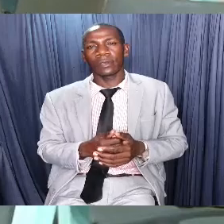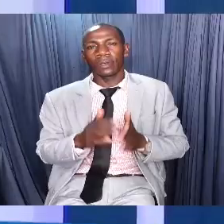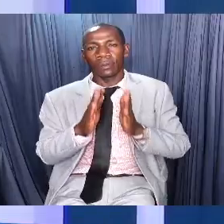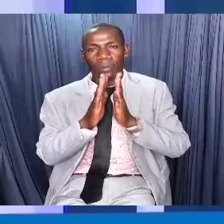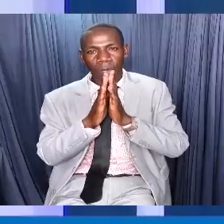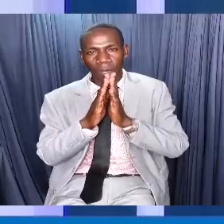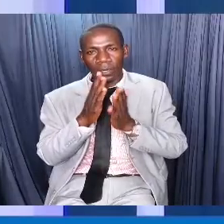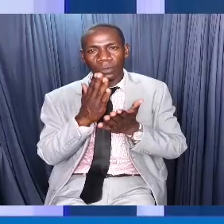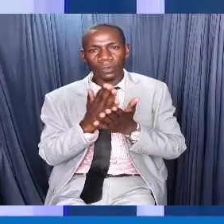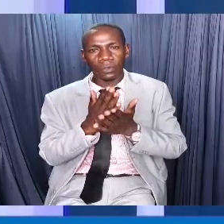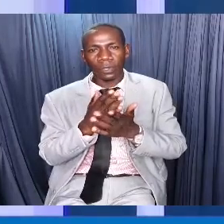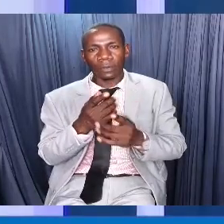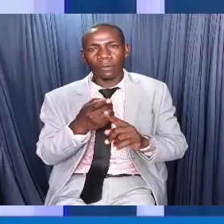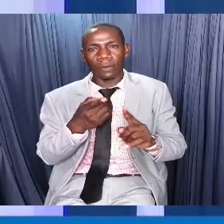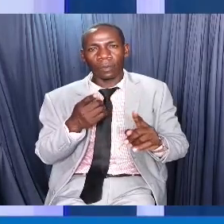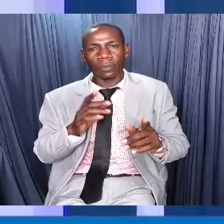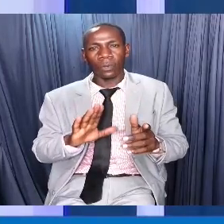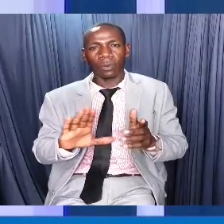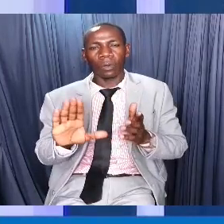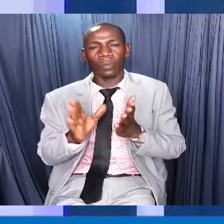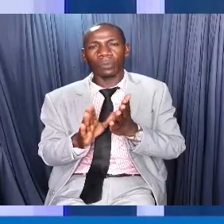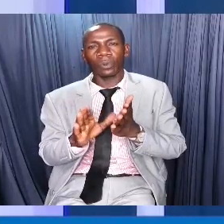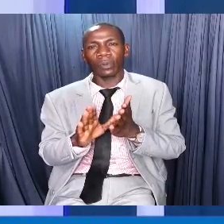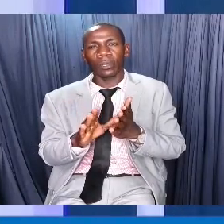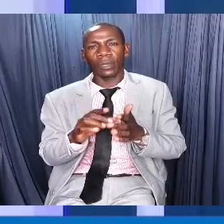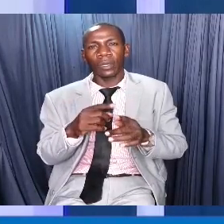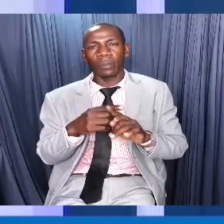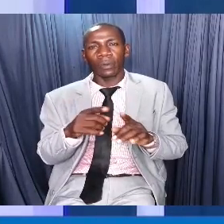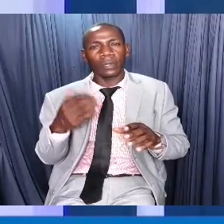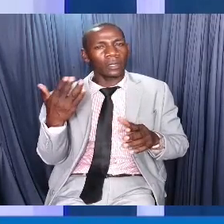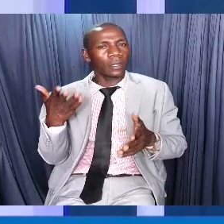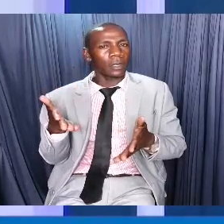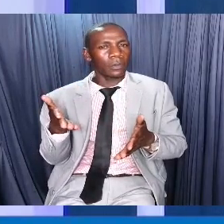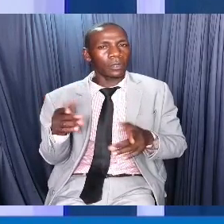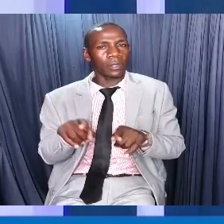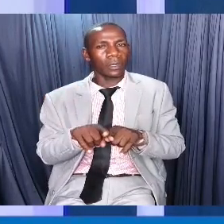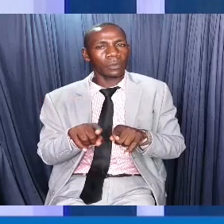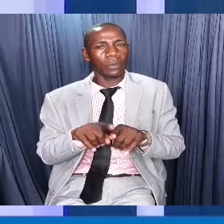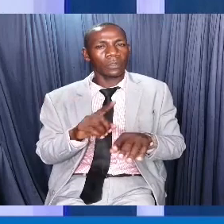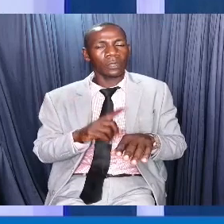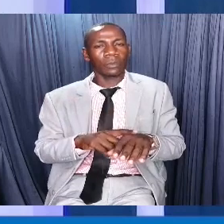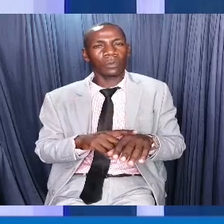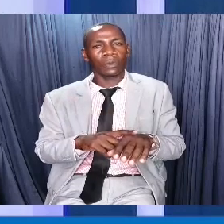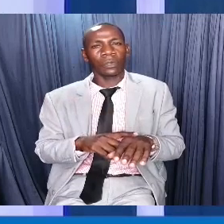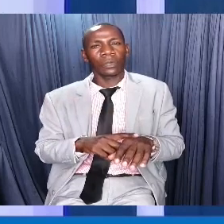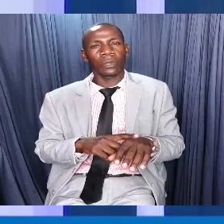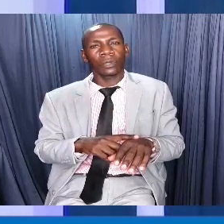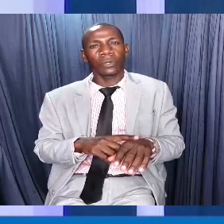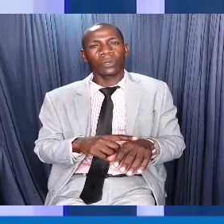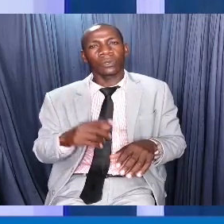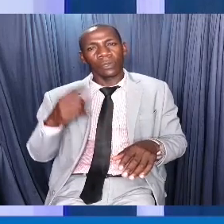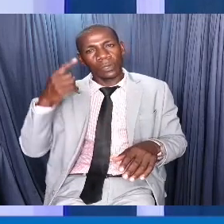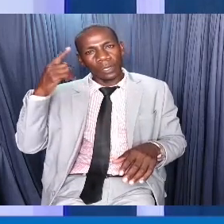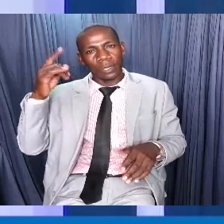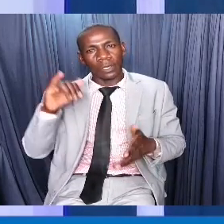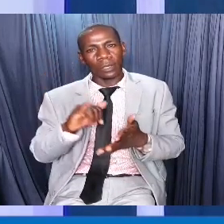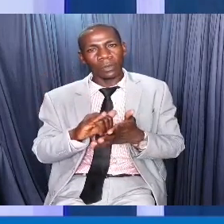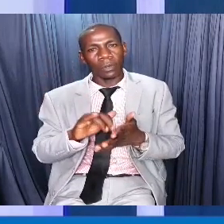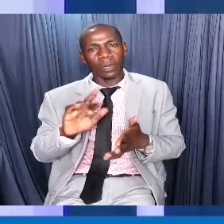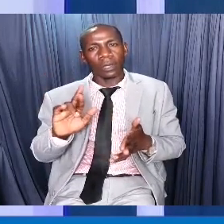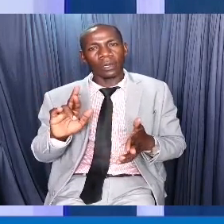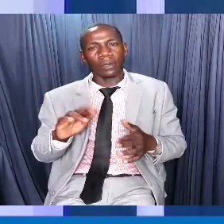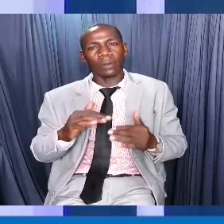Waomba kweli utolewe katika shida hii. You truly pray to be taken out of a problem. Lakini huku, but at the same time, unakujihesabia haki. You justify yourself.